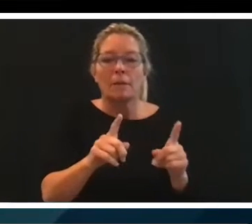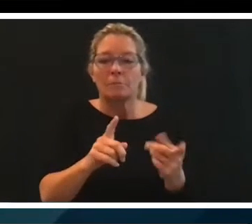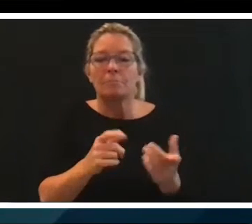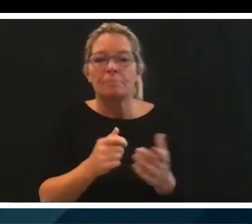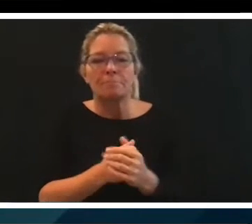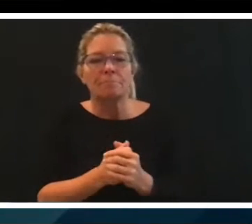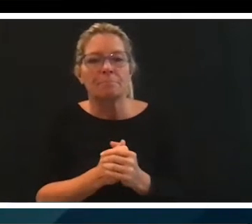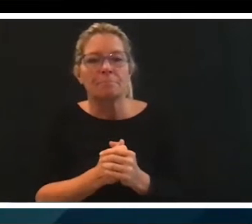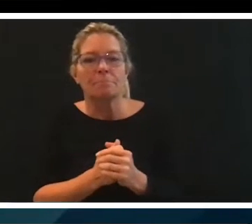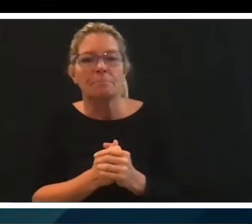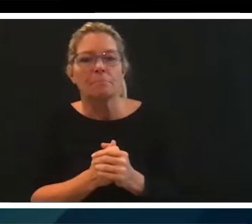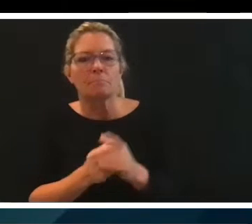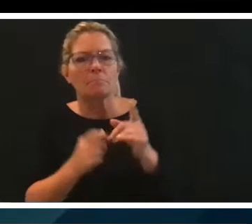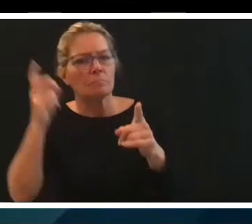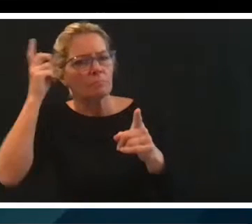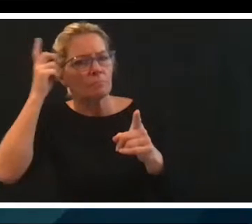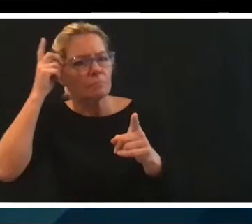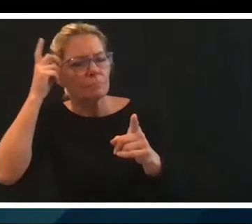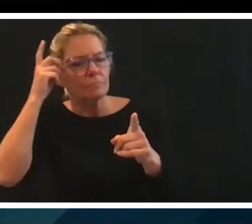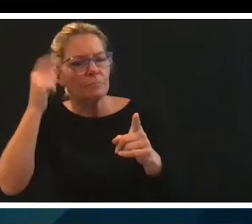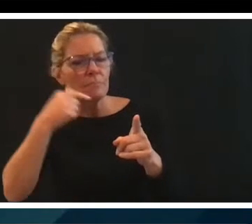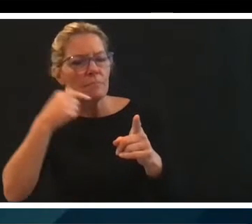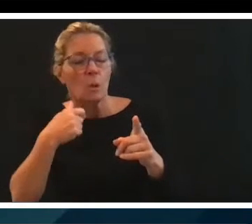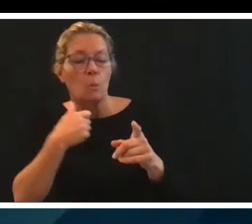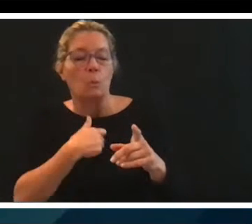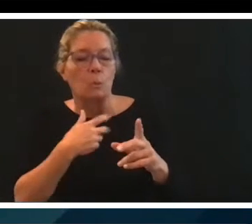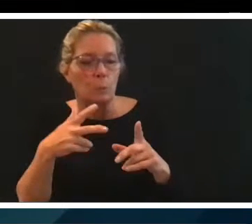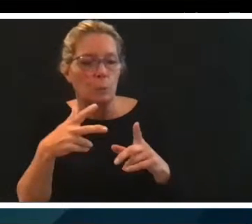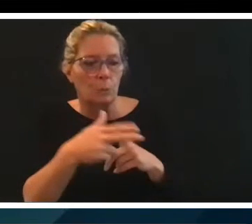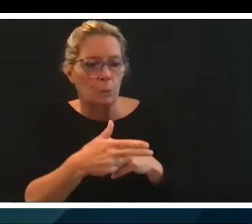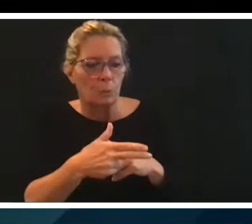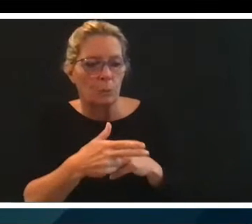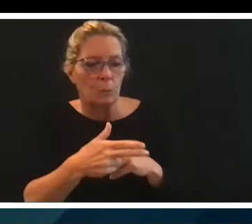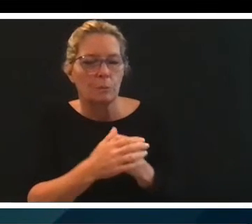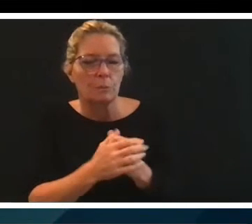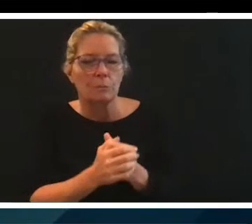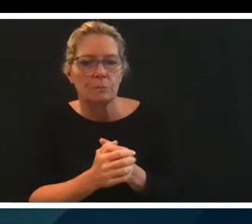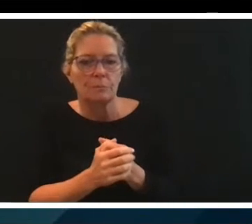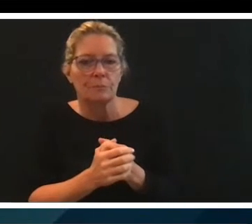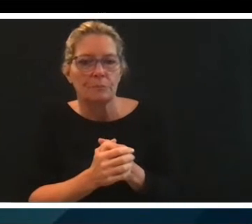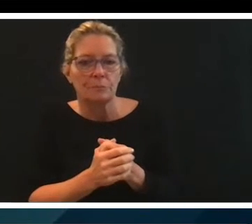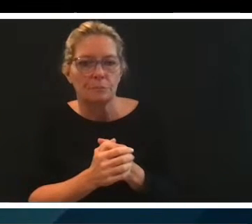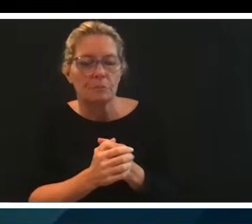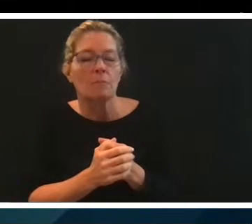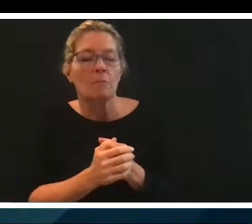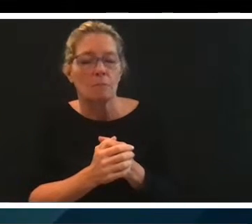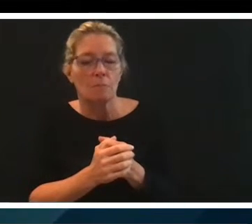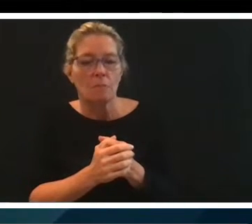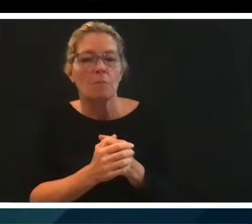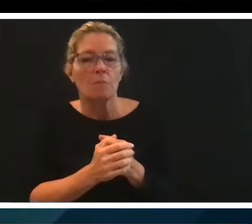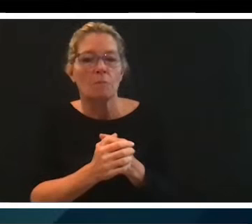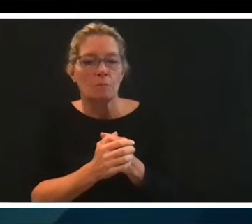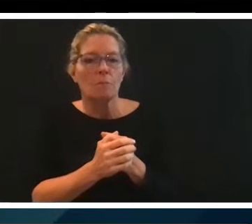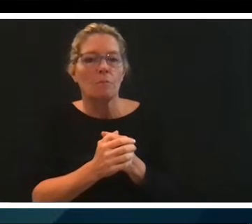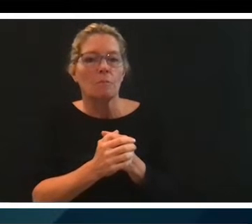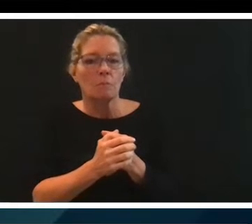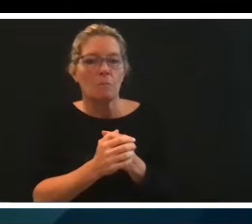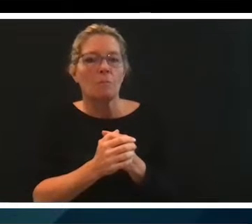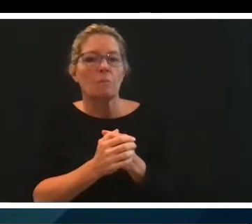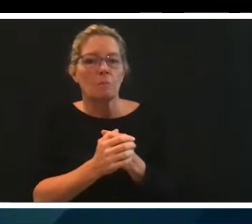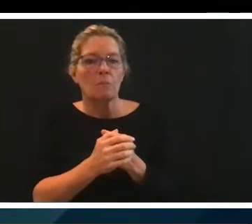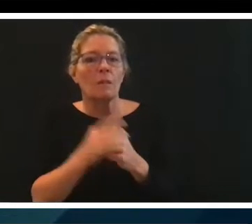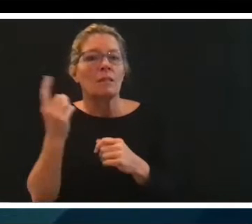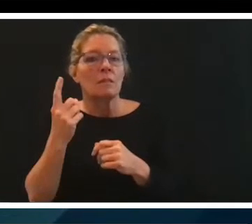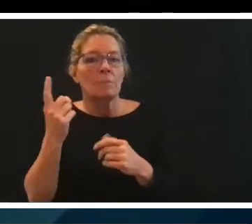to cut you off there. It's interesting. You mentioned. I think something that comes up a lot on this platform, certainly something that I've learned a lot about over the last